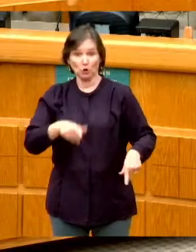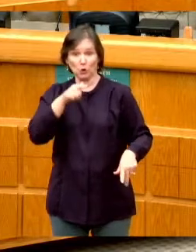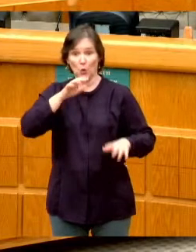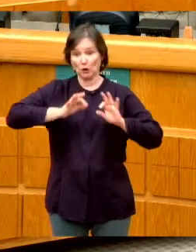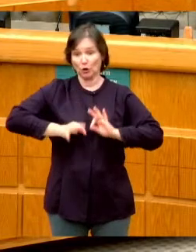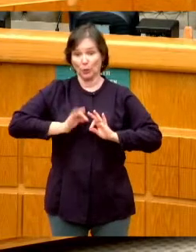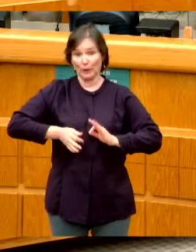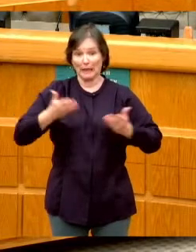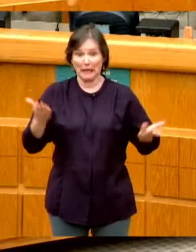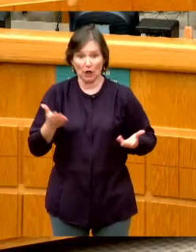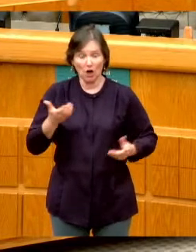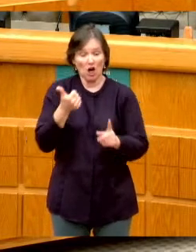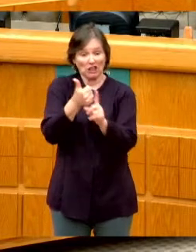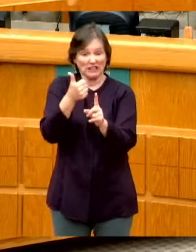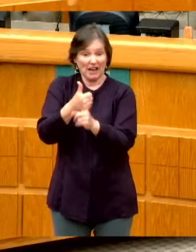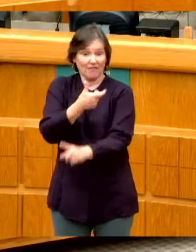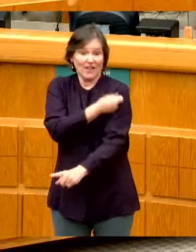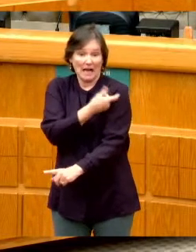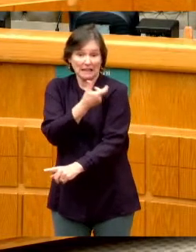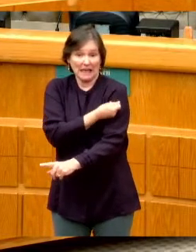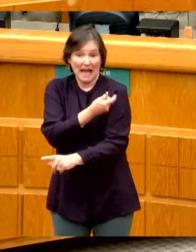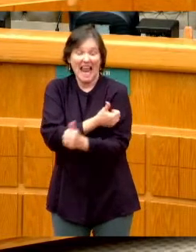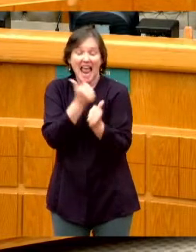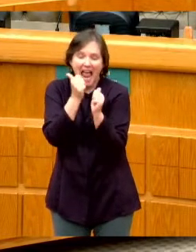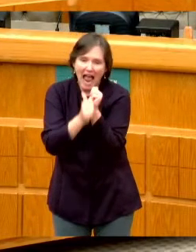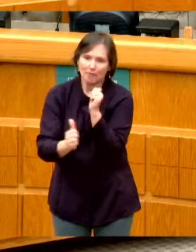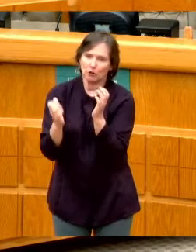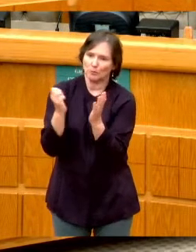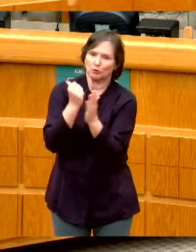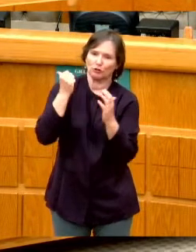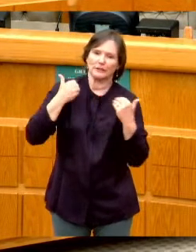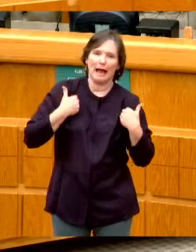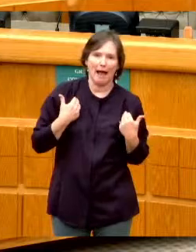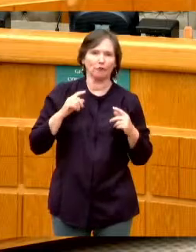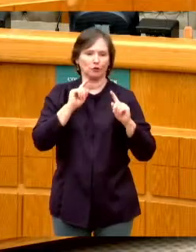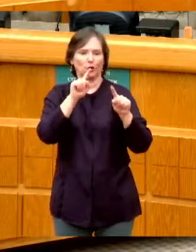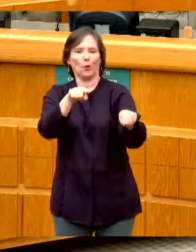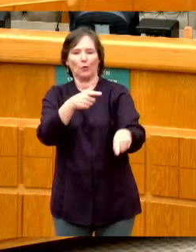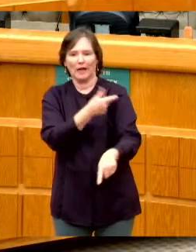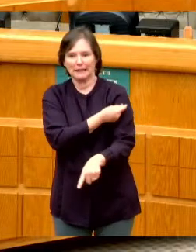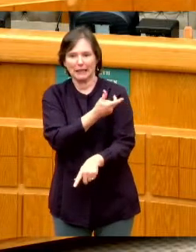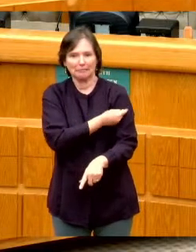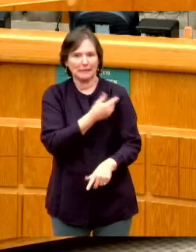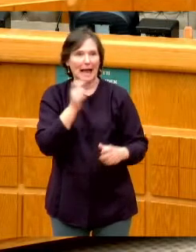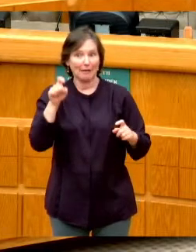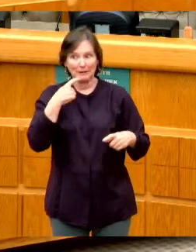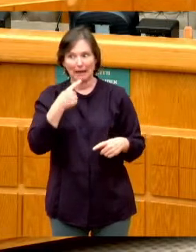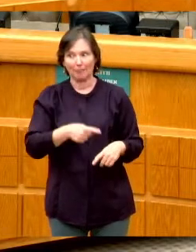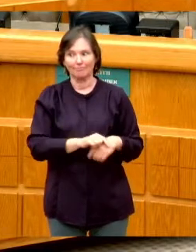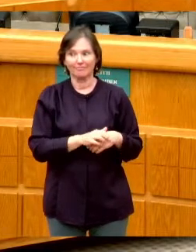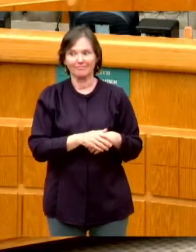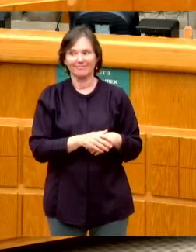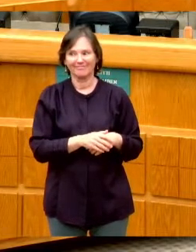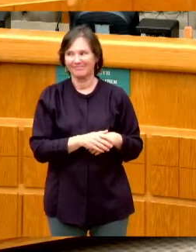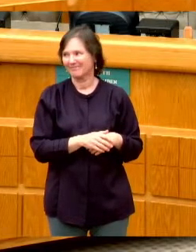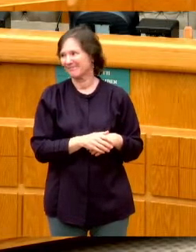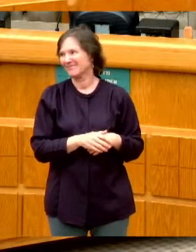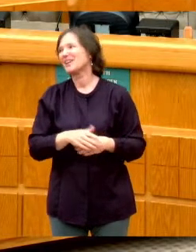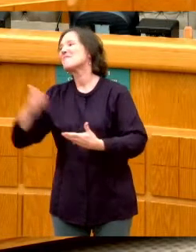she's vaccinating every single chance she gets. So I have to say,